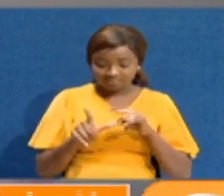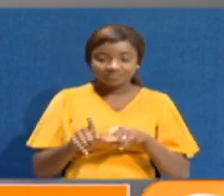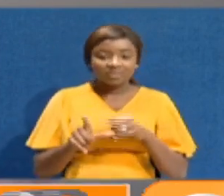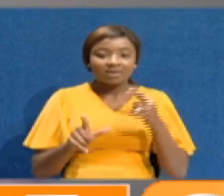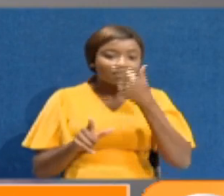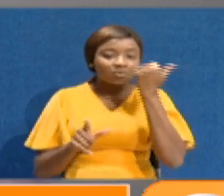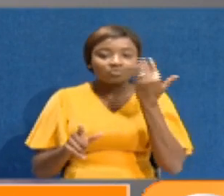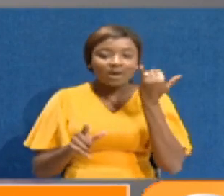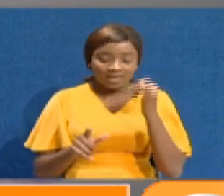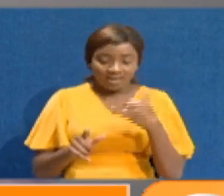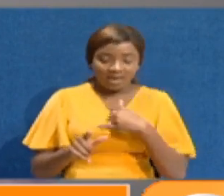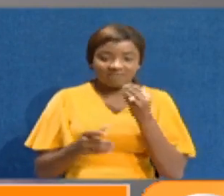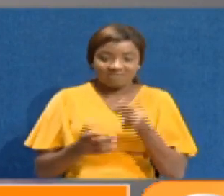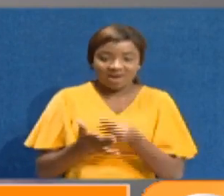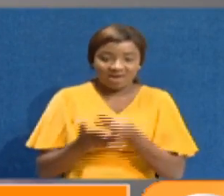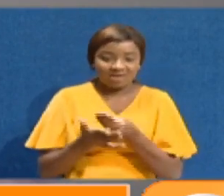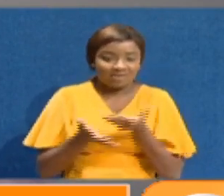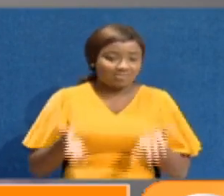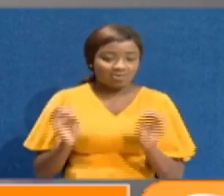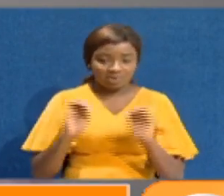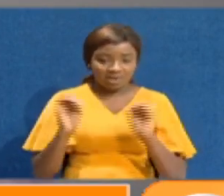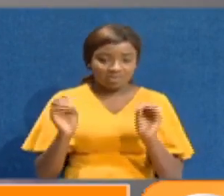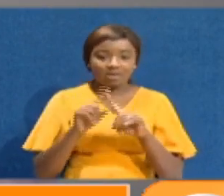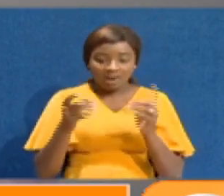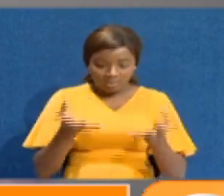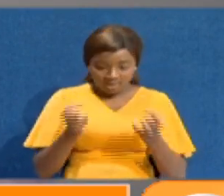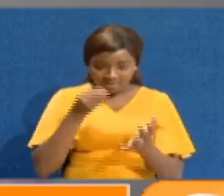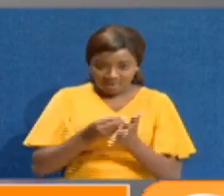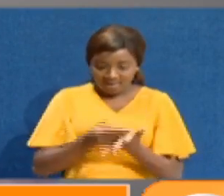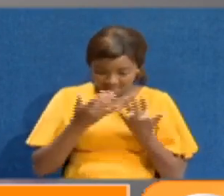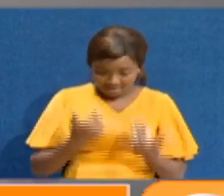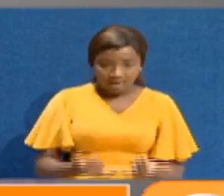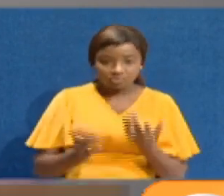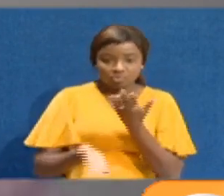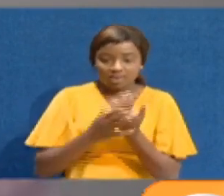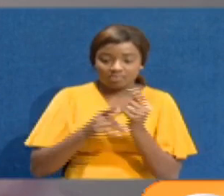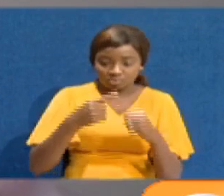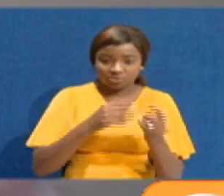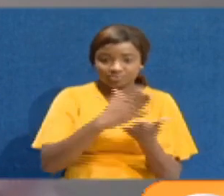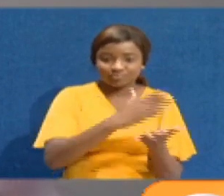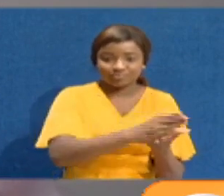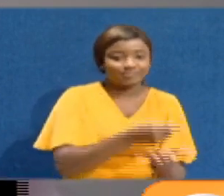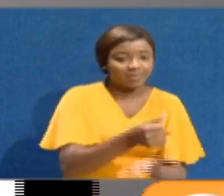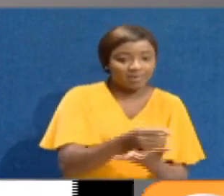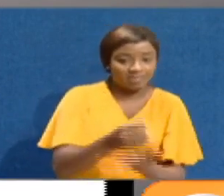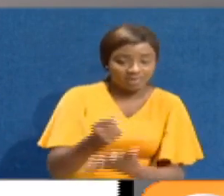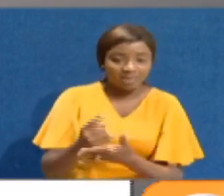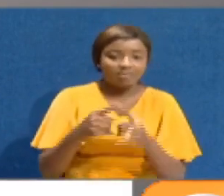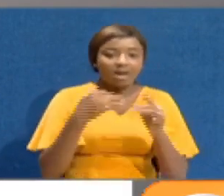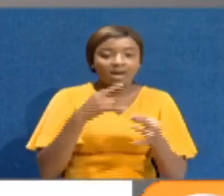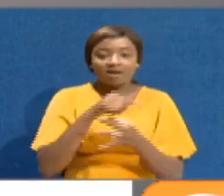have the money right away, and therefore we need to get money to be able to facilitate. But there are three questions that are